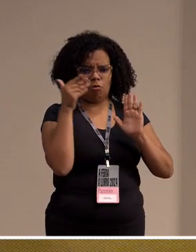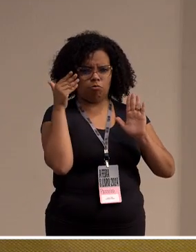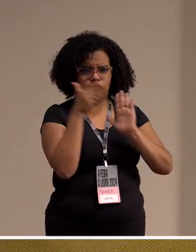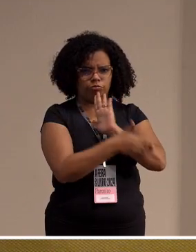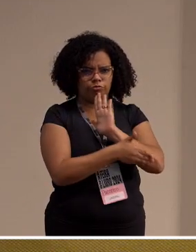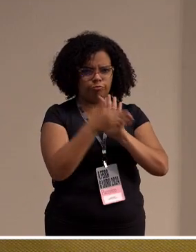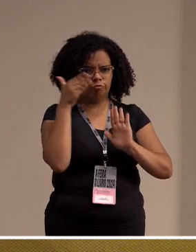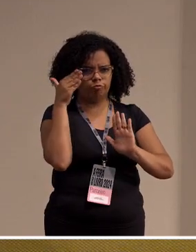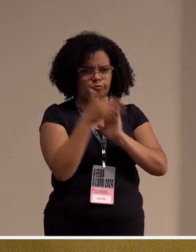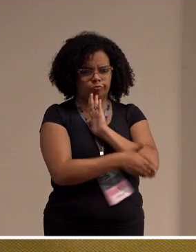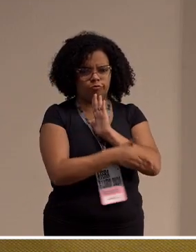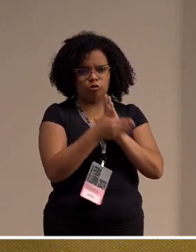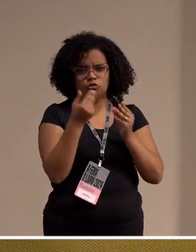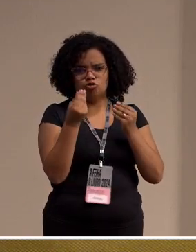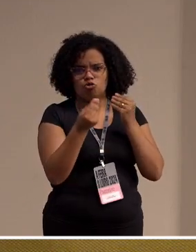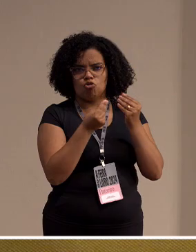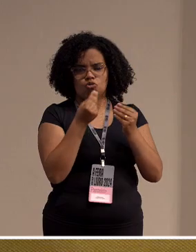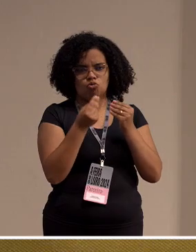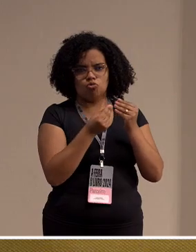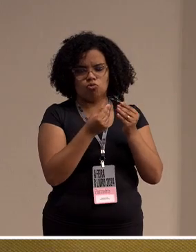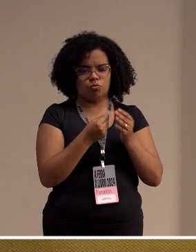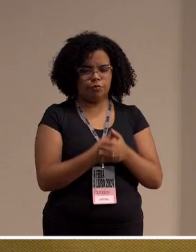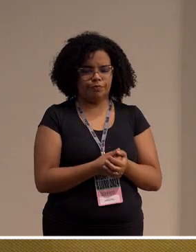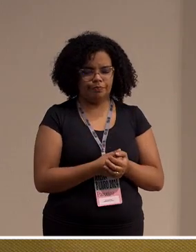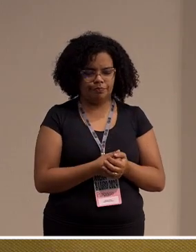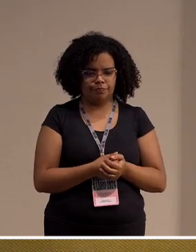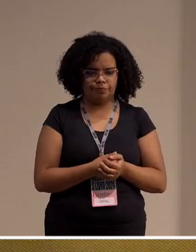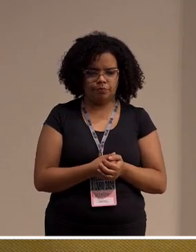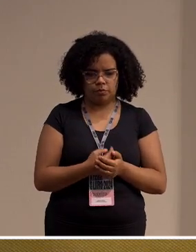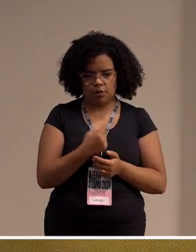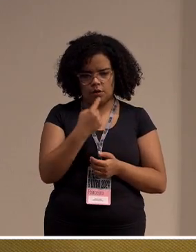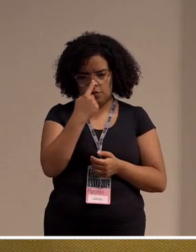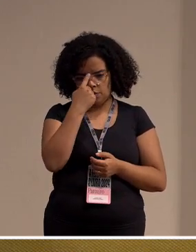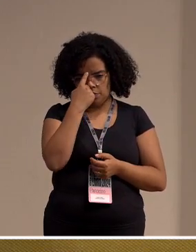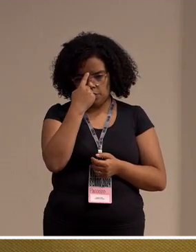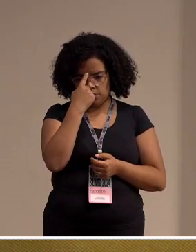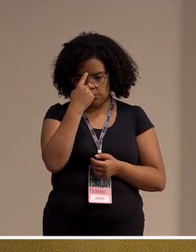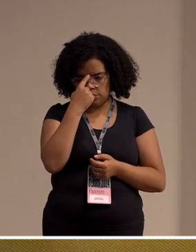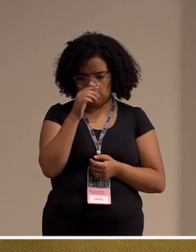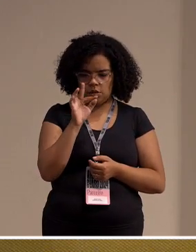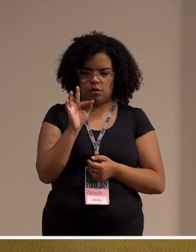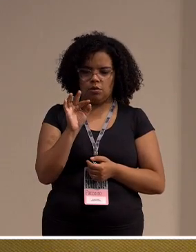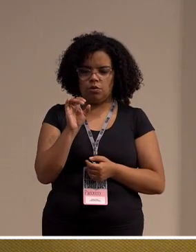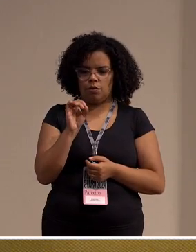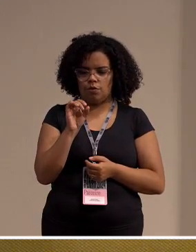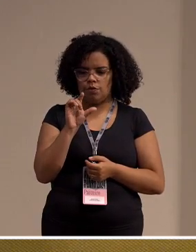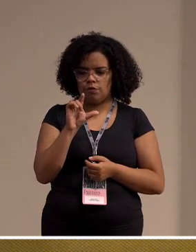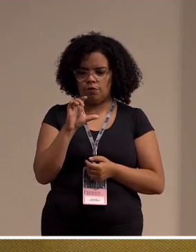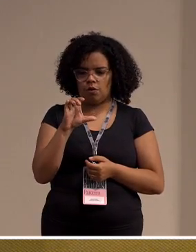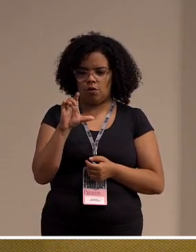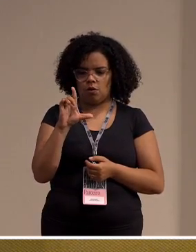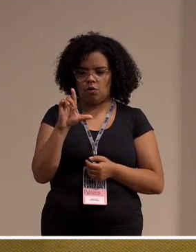research and from African-American folklore that a lot of that imagination